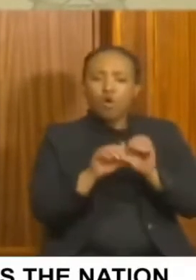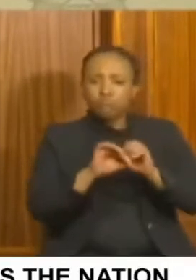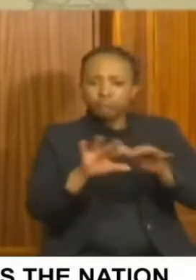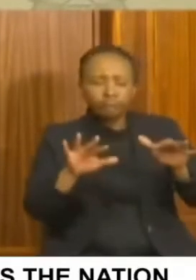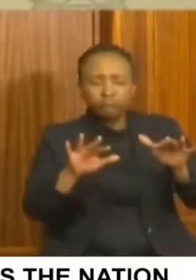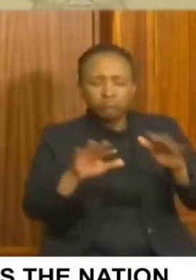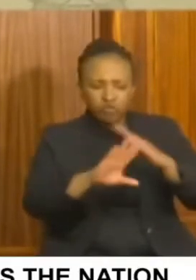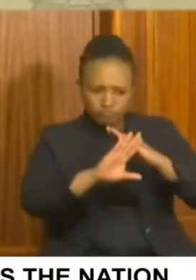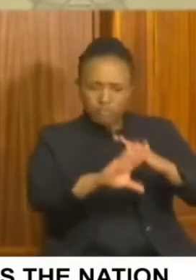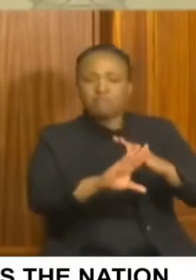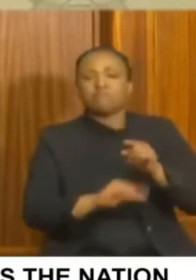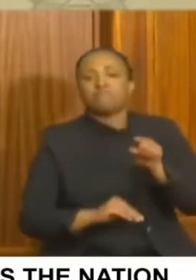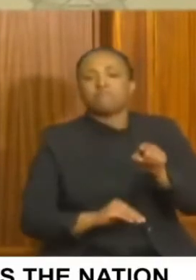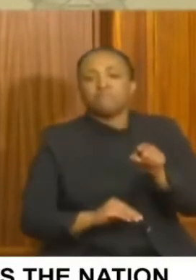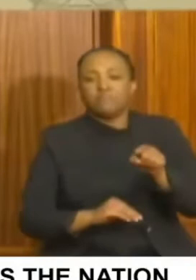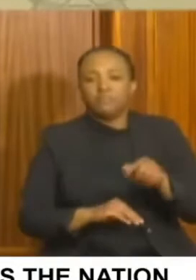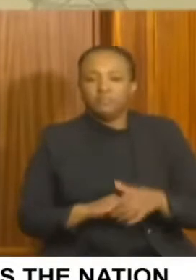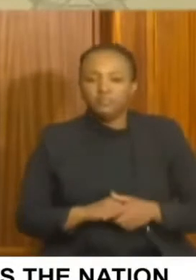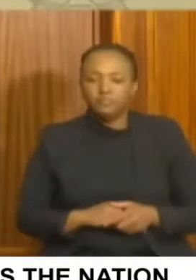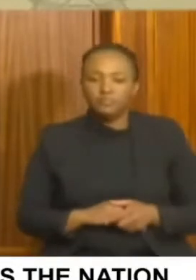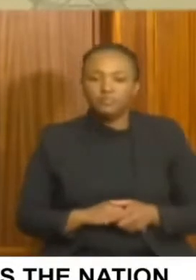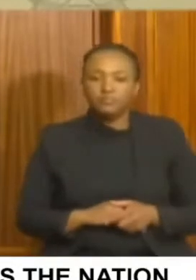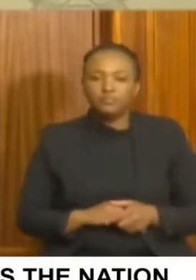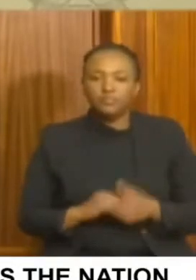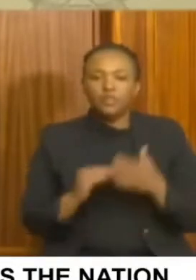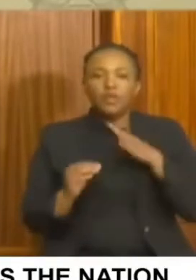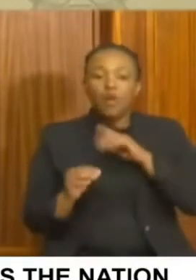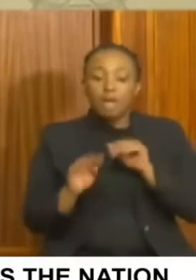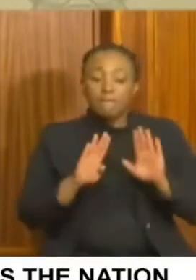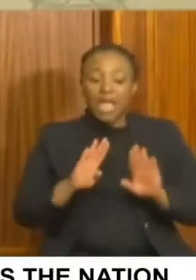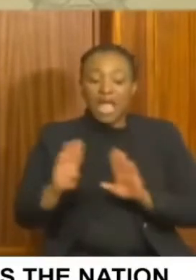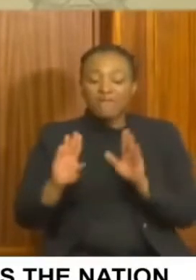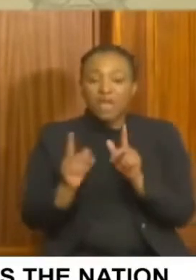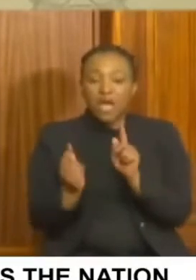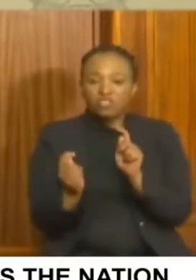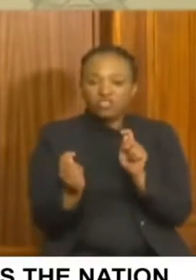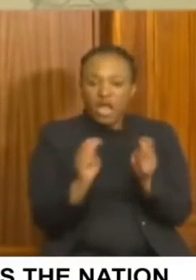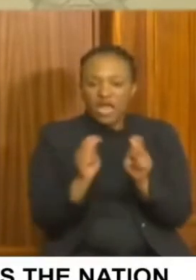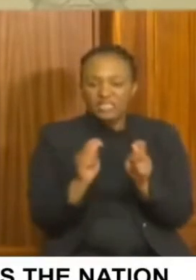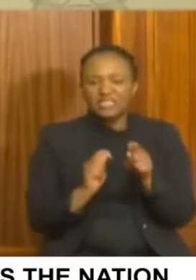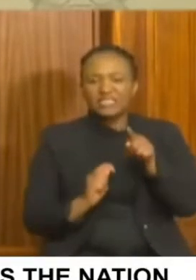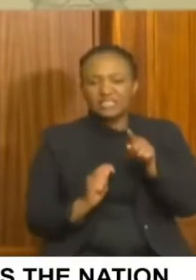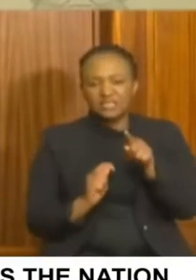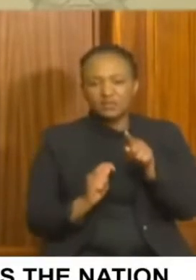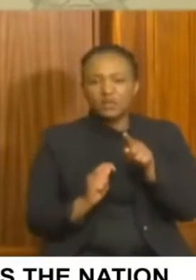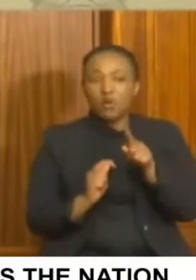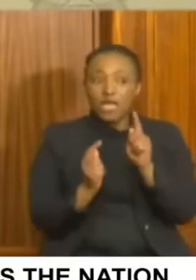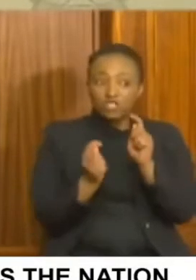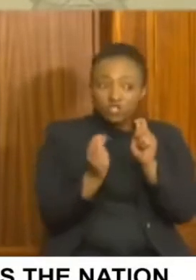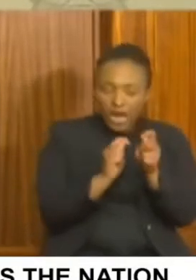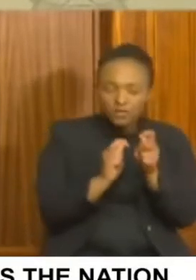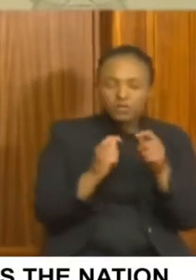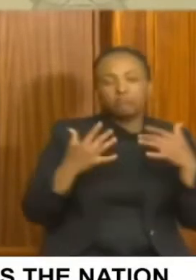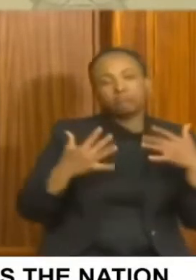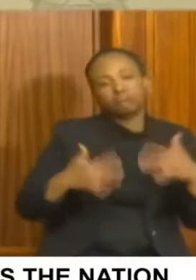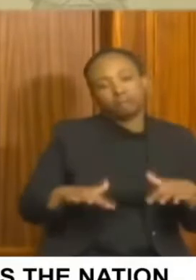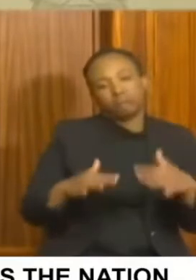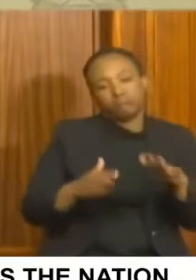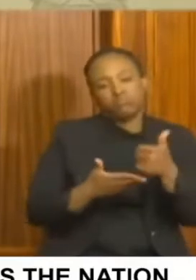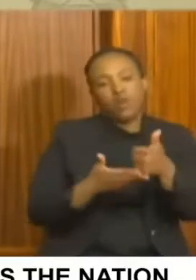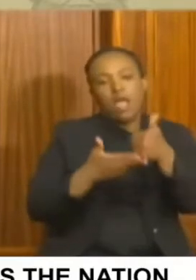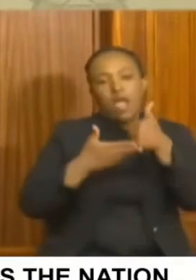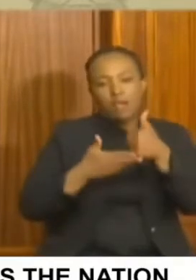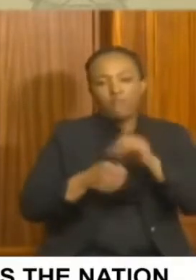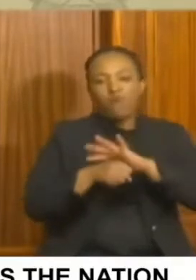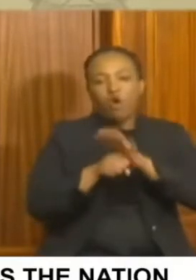further. You shut up is one way to stop it. Basic changes in behavior can make a huge difference. Yes.